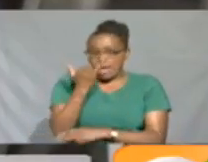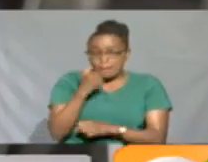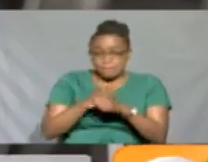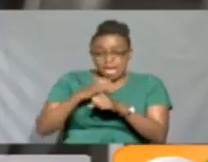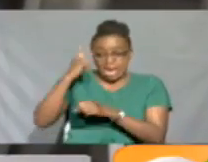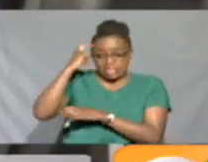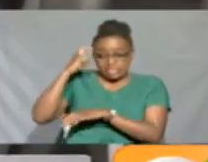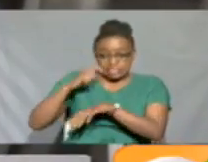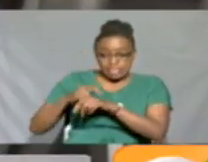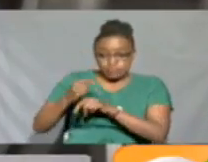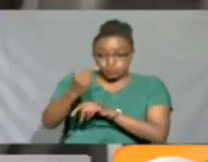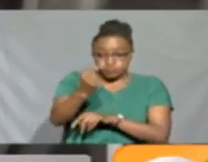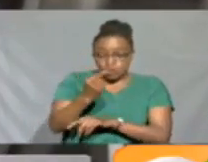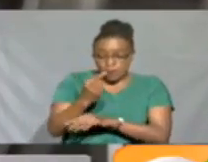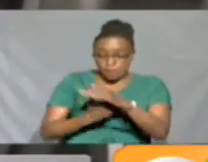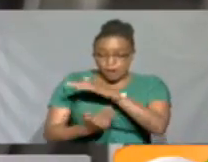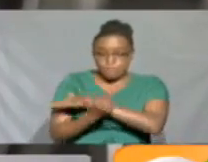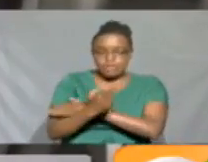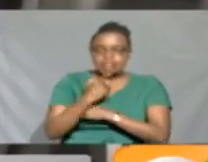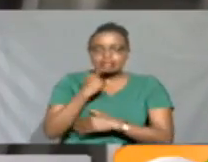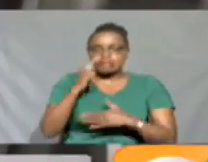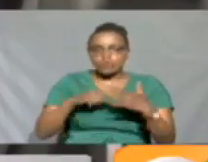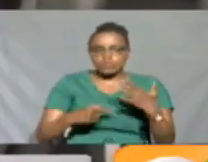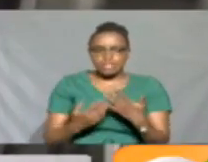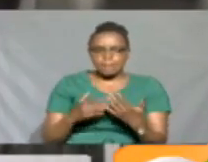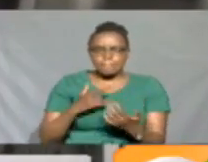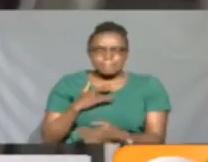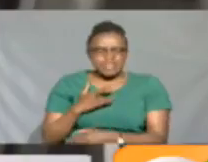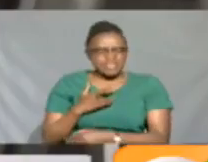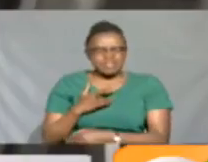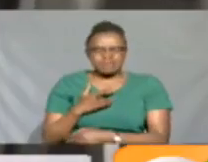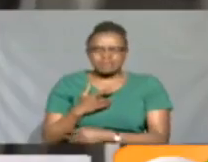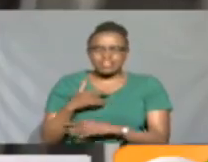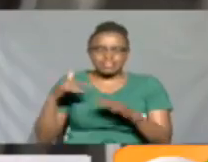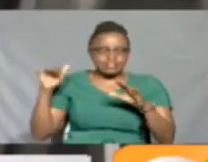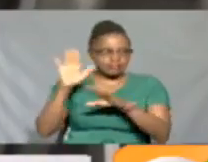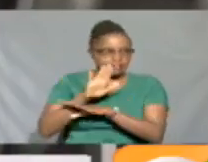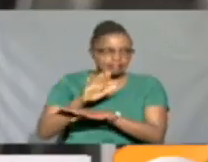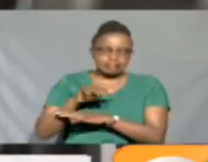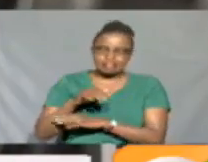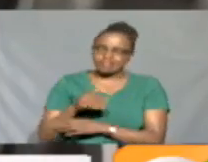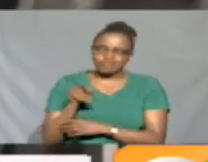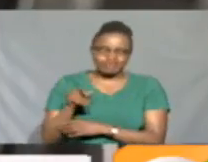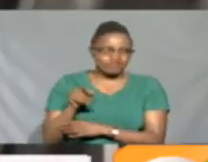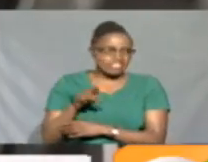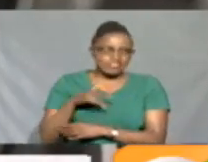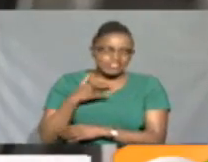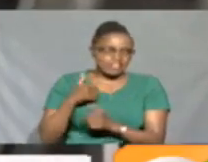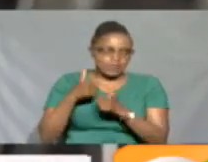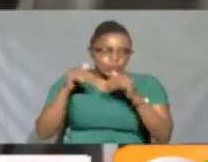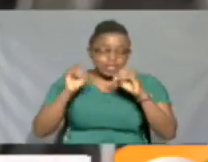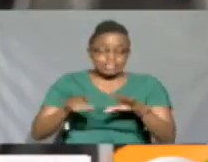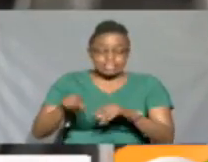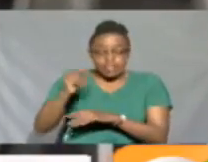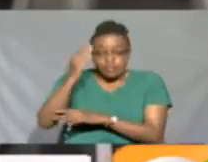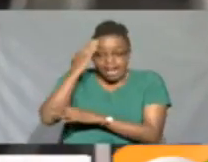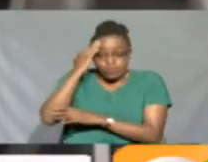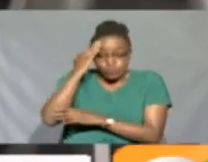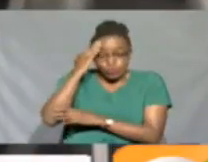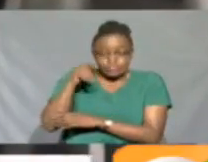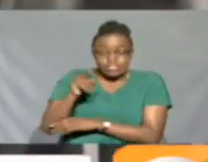somebody comes to the hospital today morning saying that I have been having a bad night. That patient knows what she or he